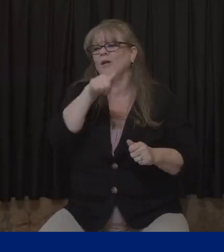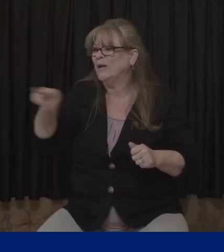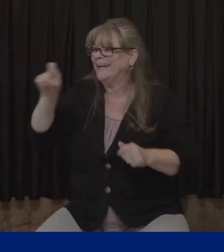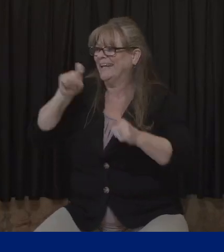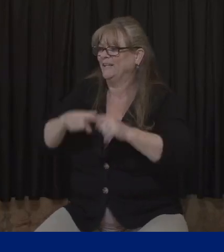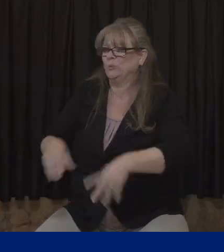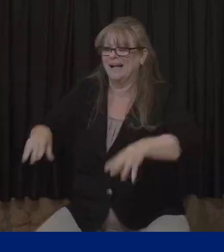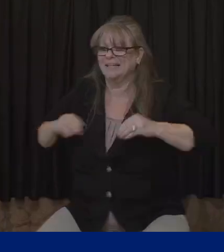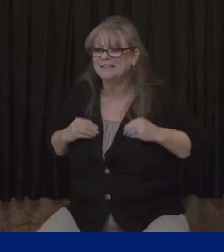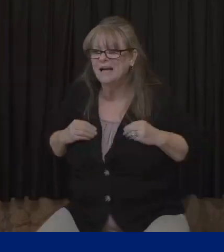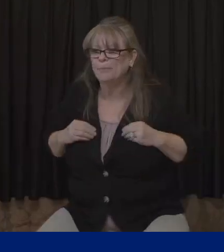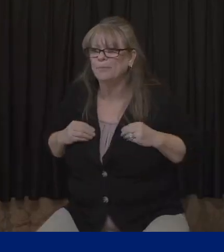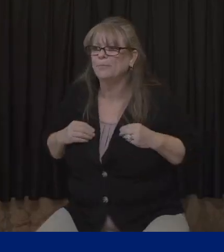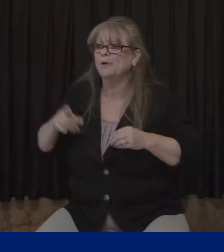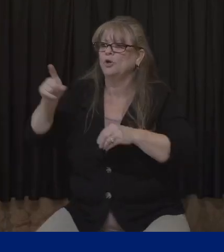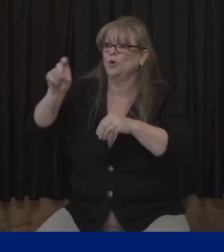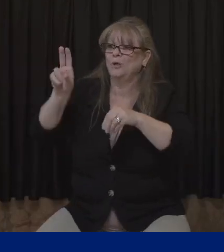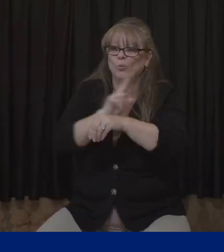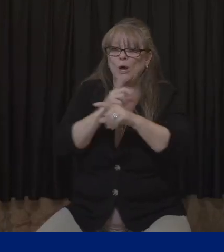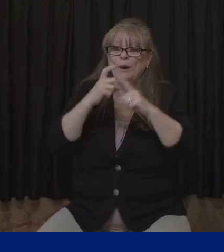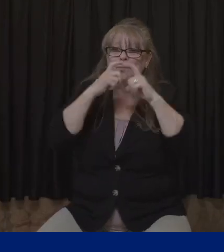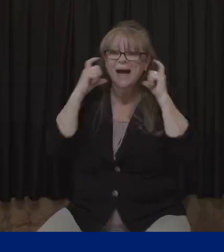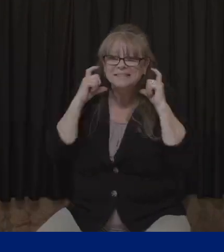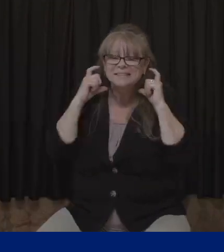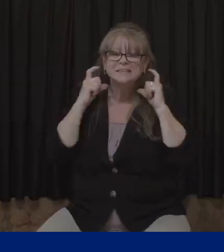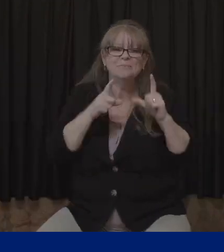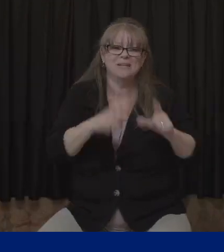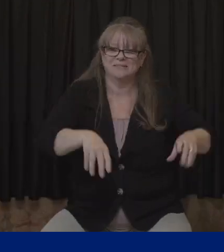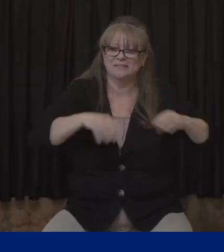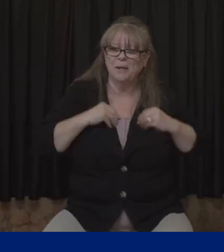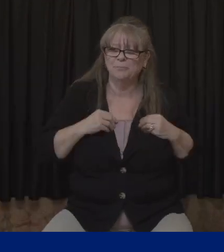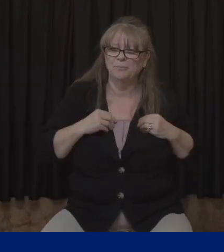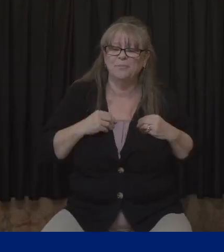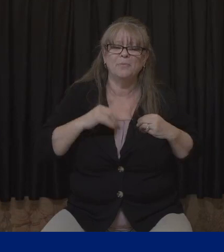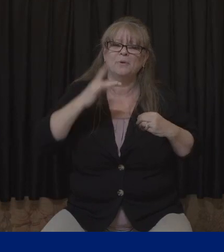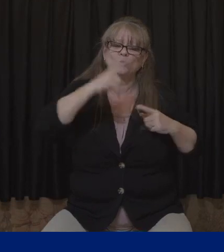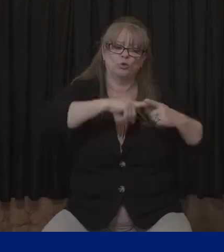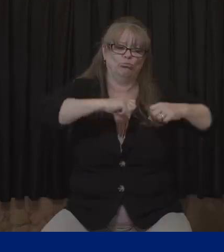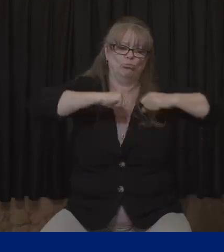doing it for your sake, for their sake, and for the sake of our community.